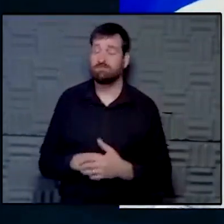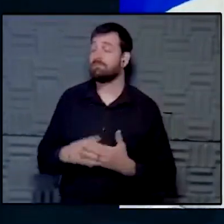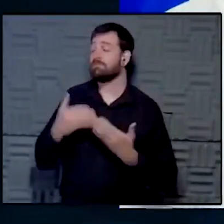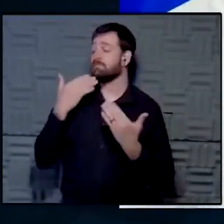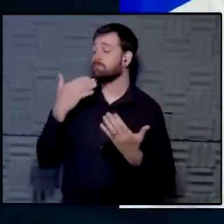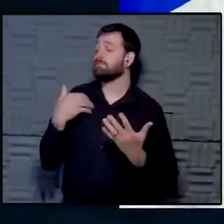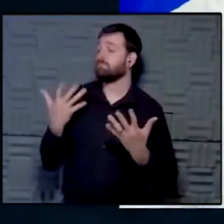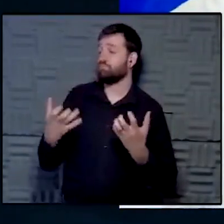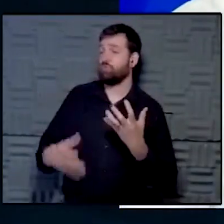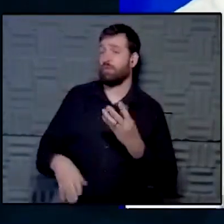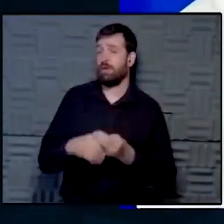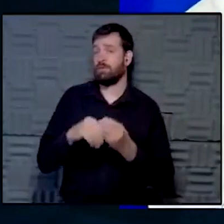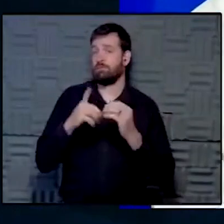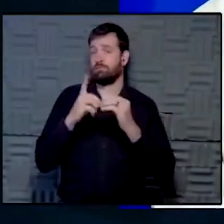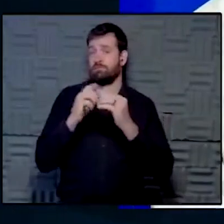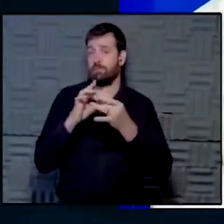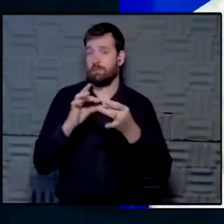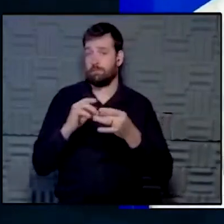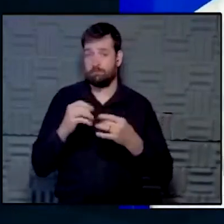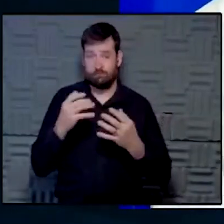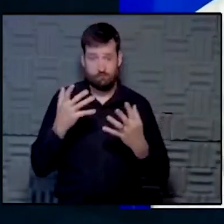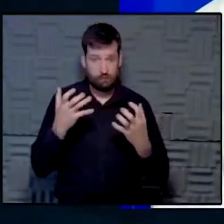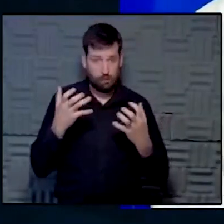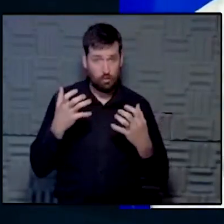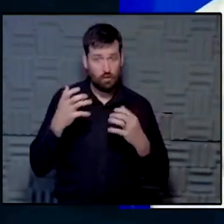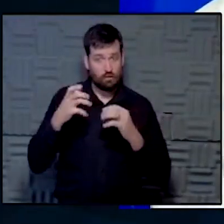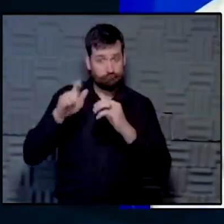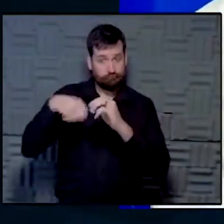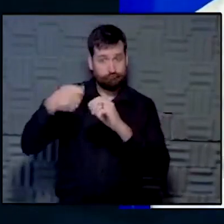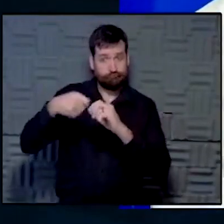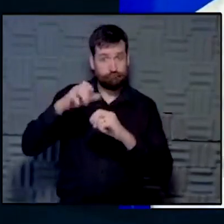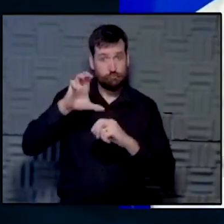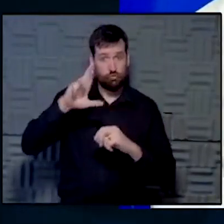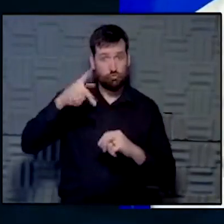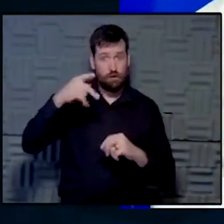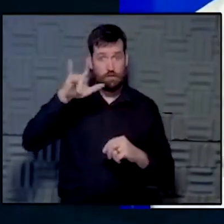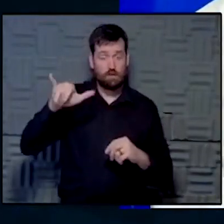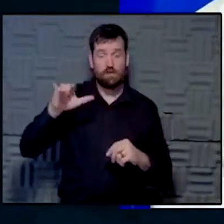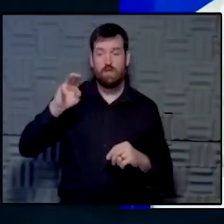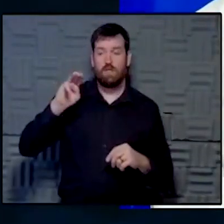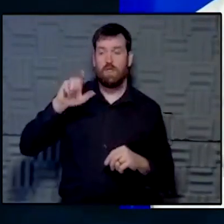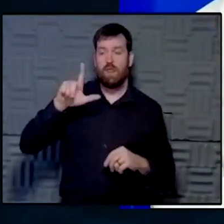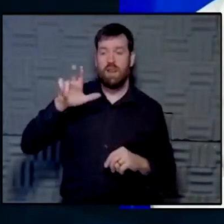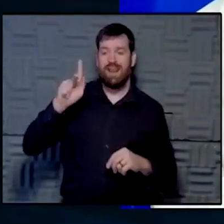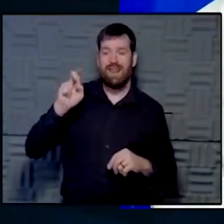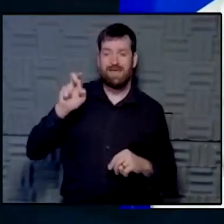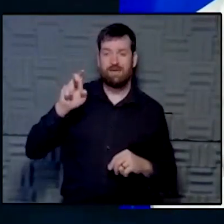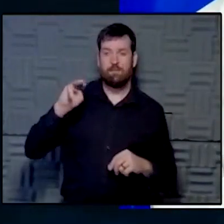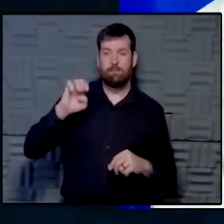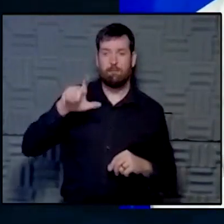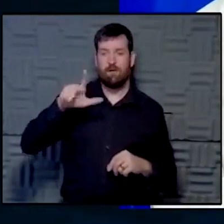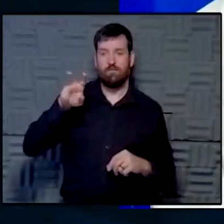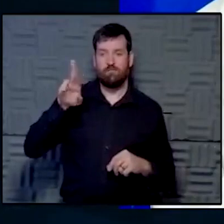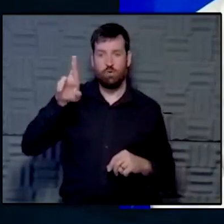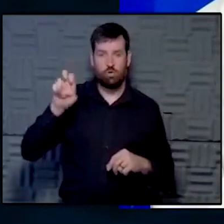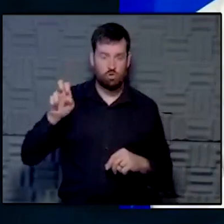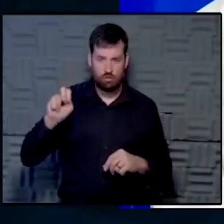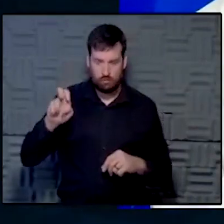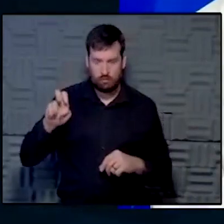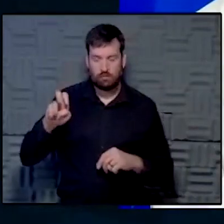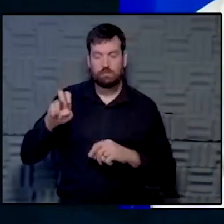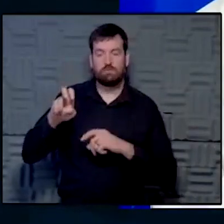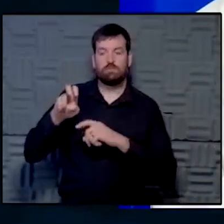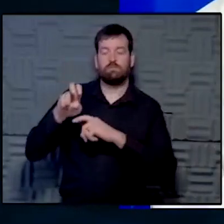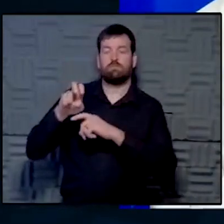you. I might add one more comment. If you want to go crappie fishing at Lake Melbourne in Osage County, below the spillway, that's where